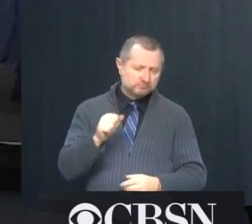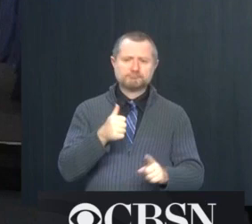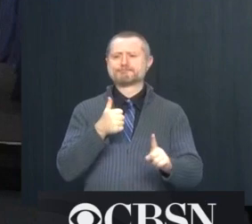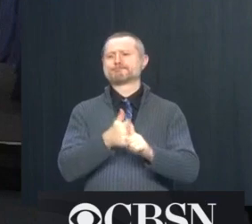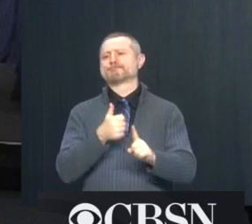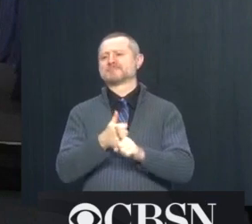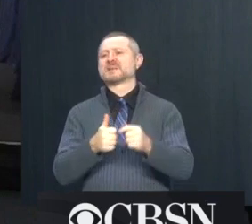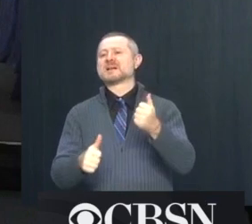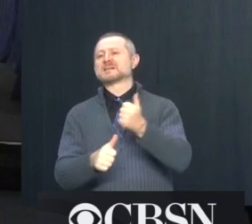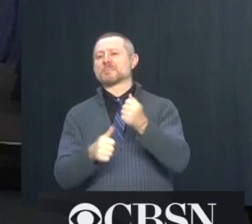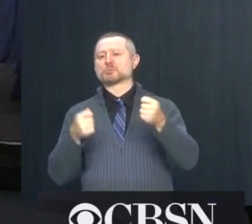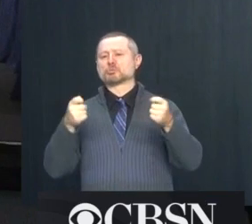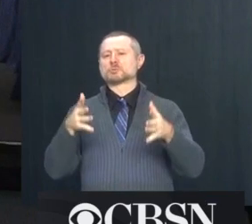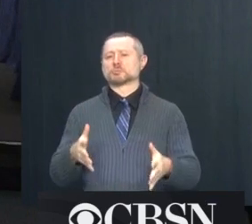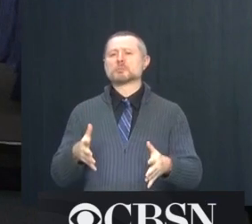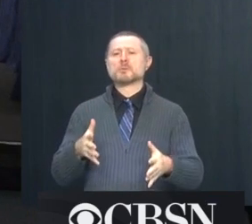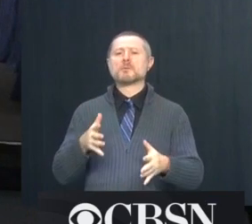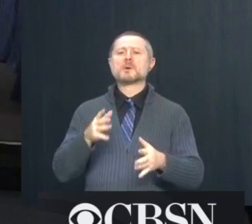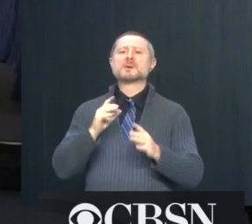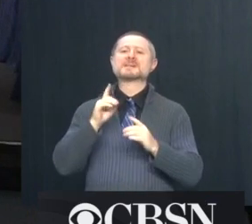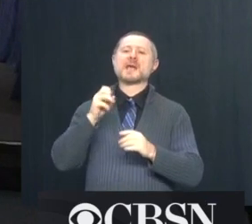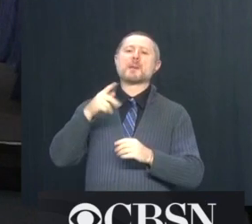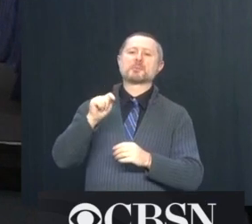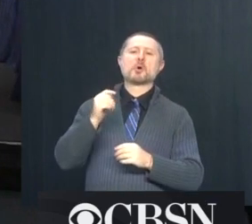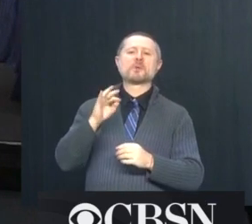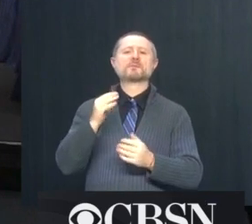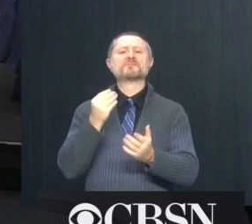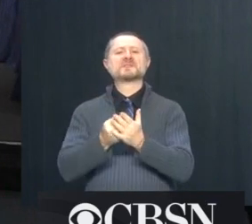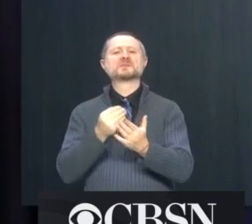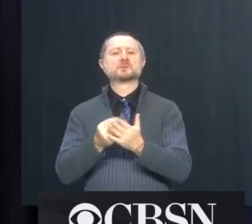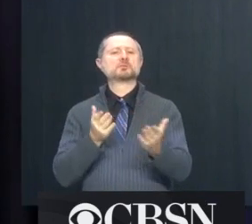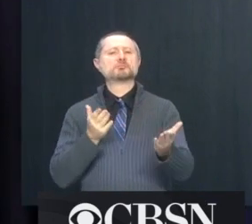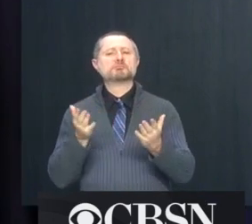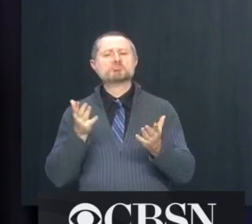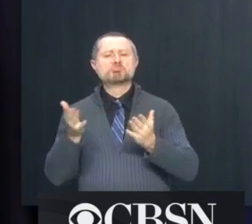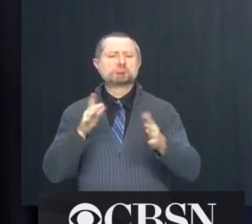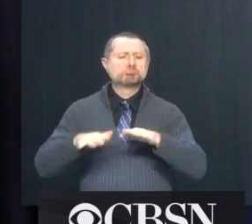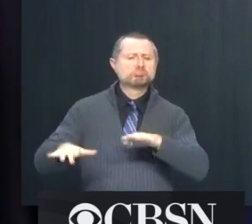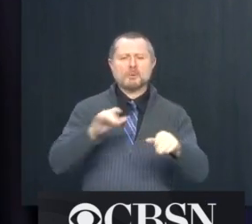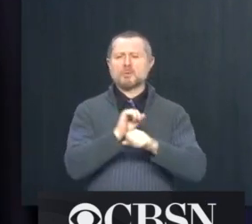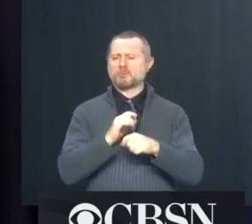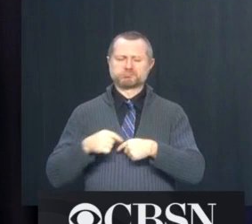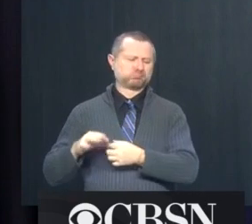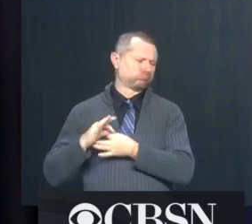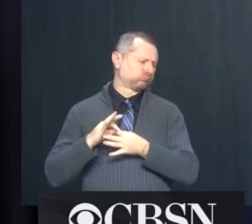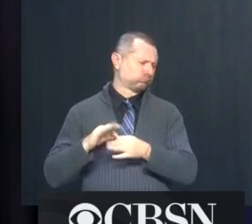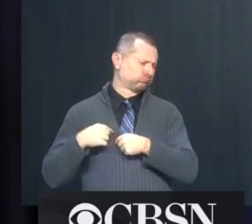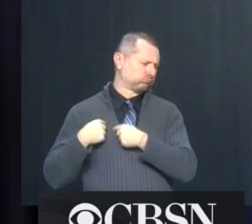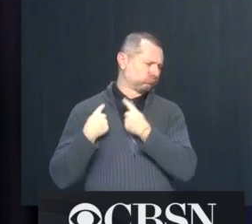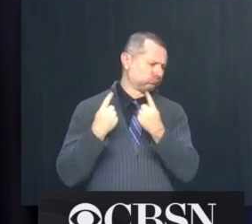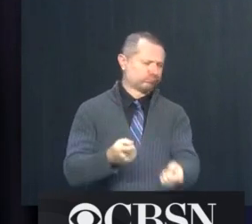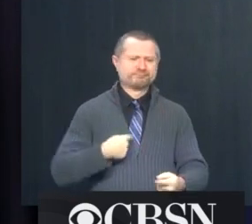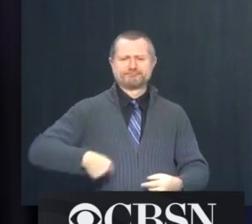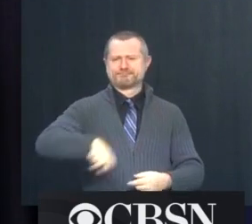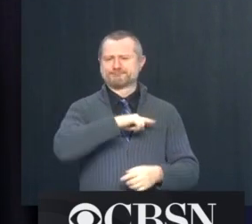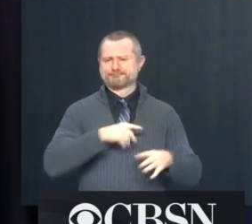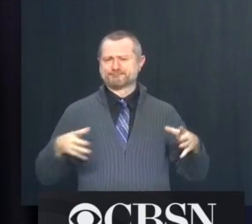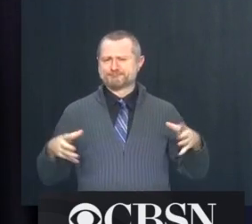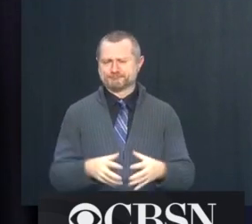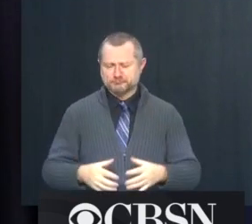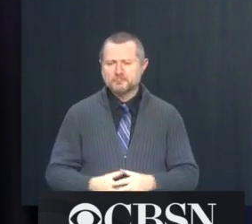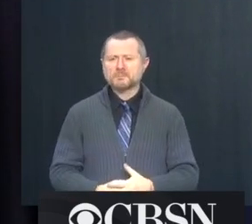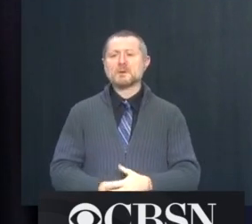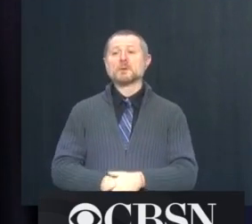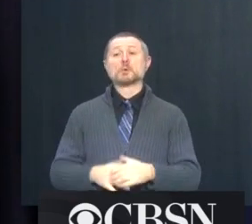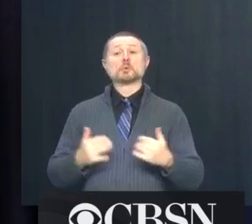Deputy Director of Department of Financial Services, but has been working with us on COVID. This is a little